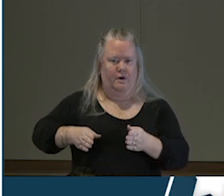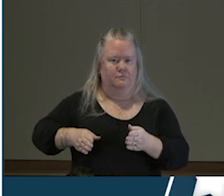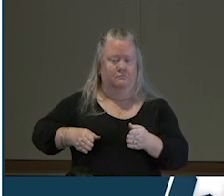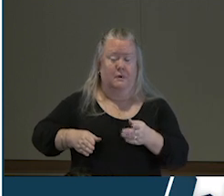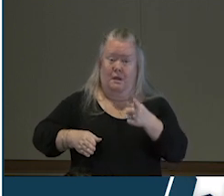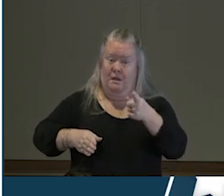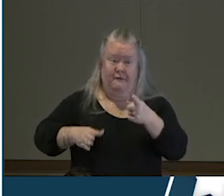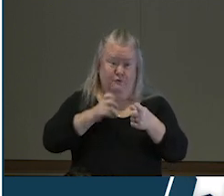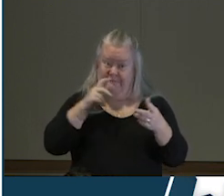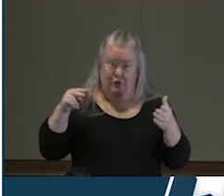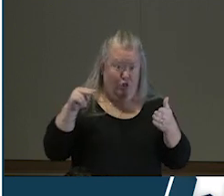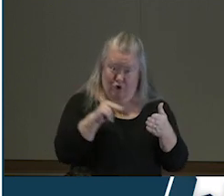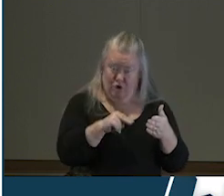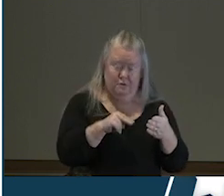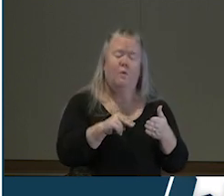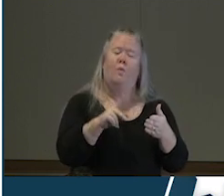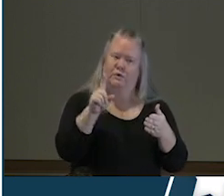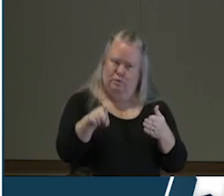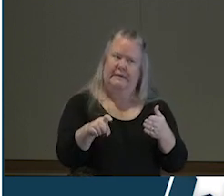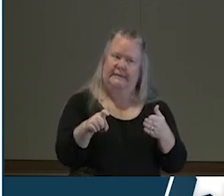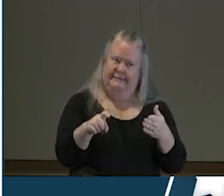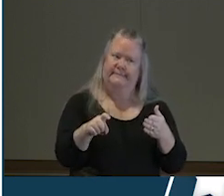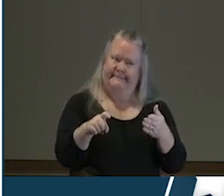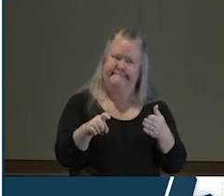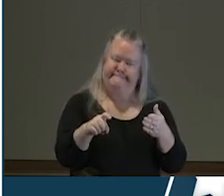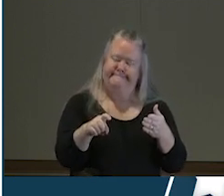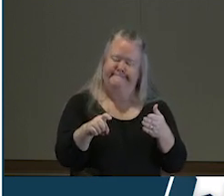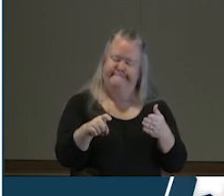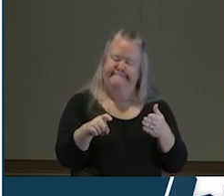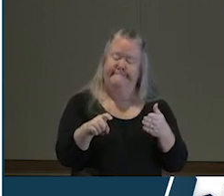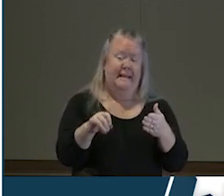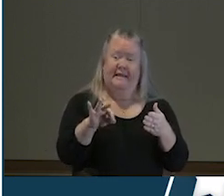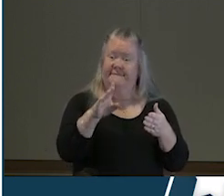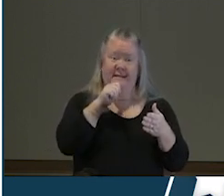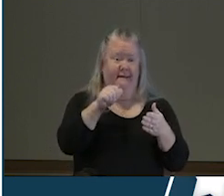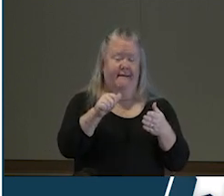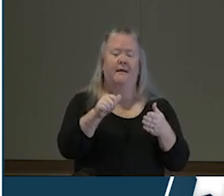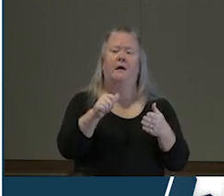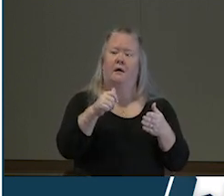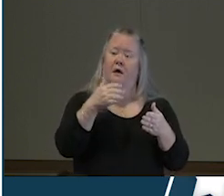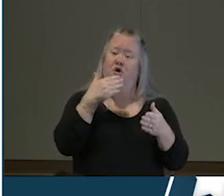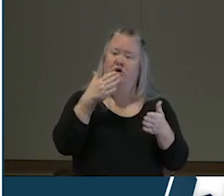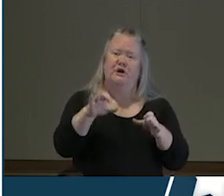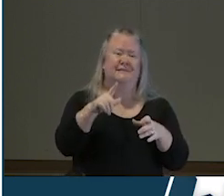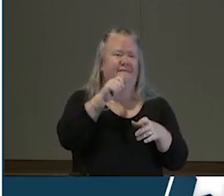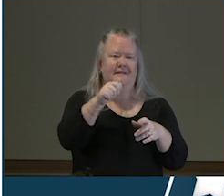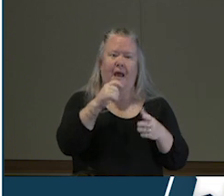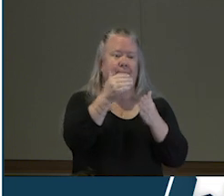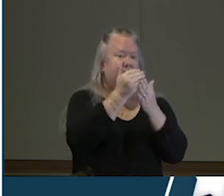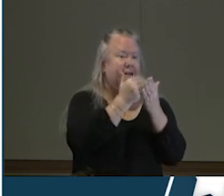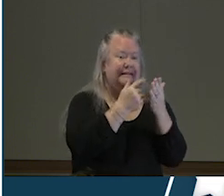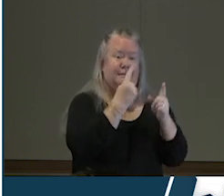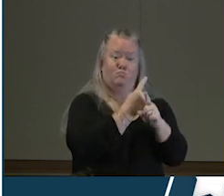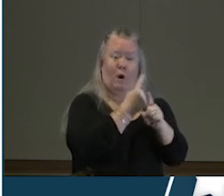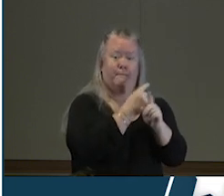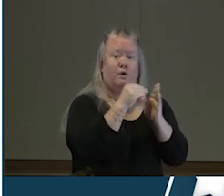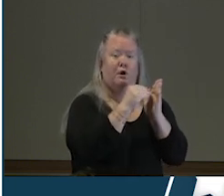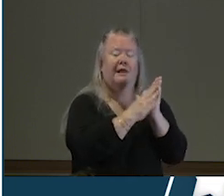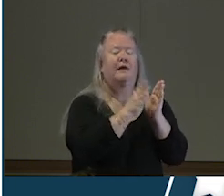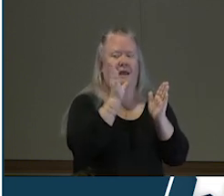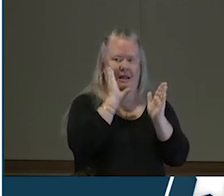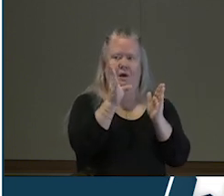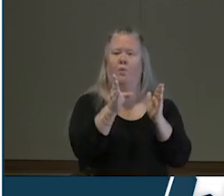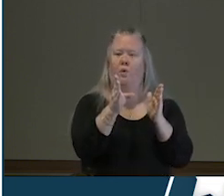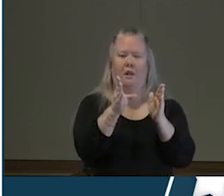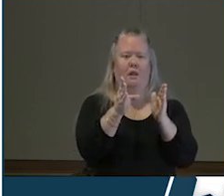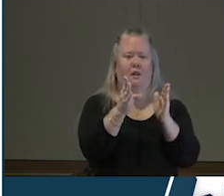you haven't looked at it, you need to. Because if you haven't, there is a good chance if it's not been listed properly, it's going to